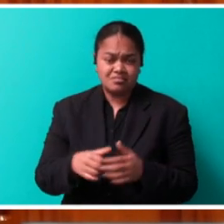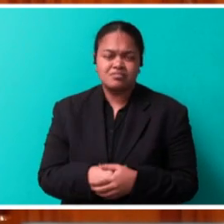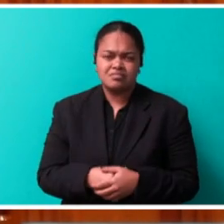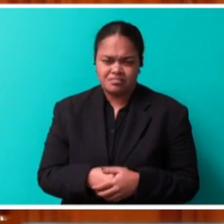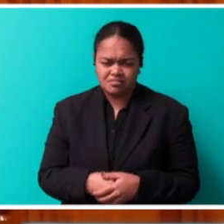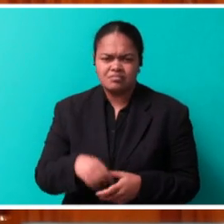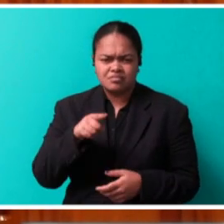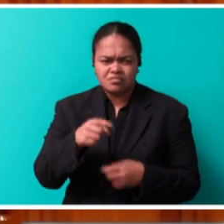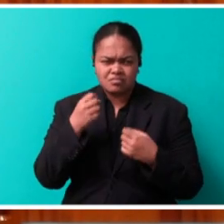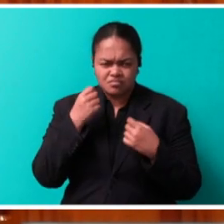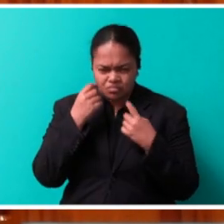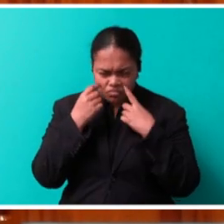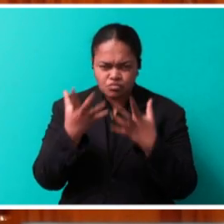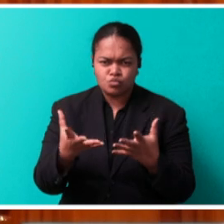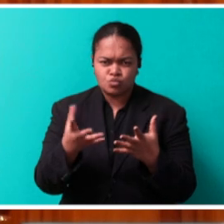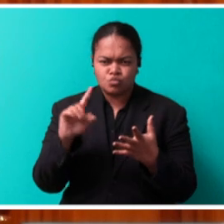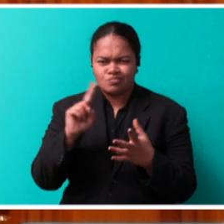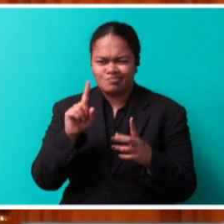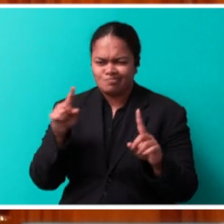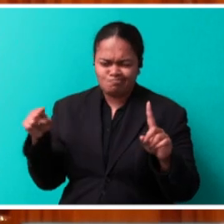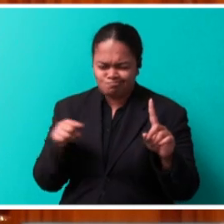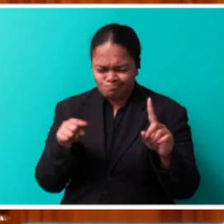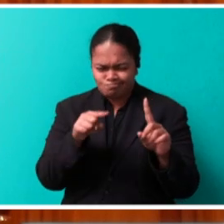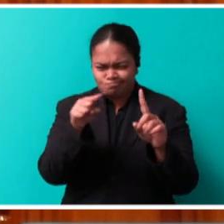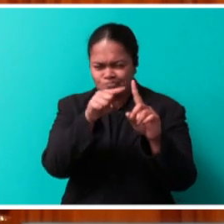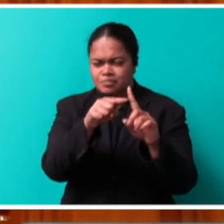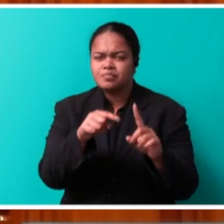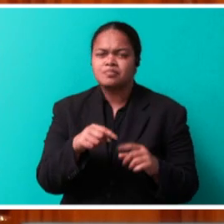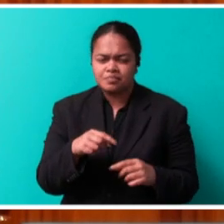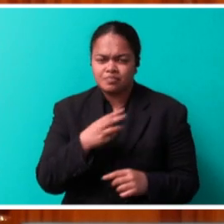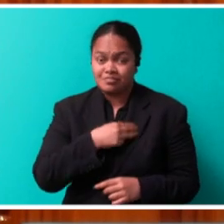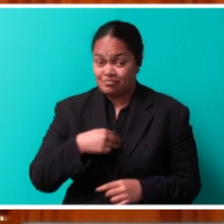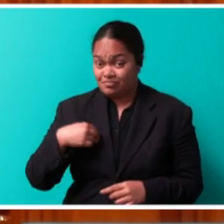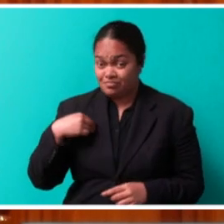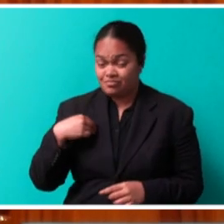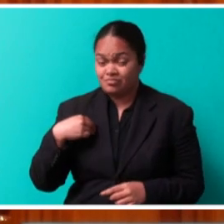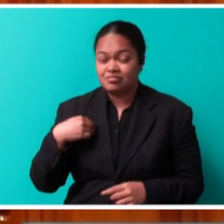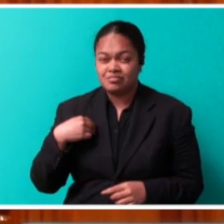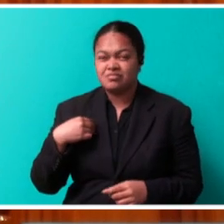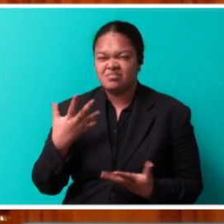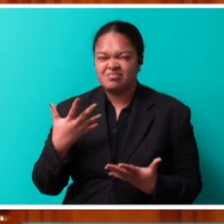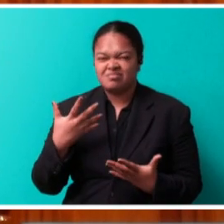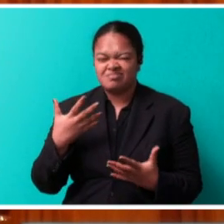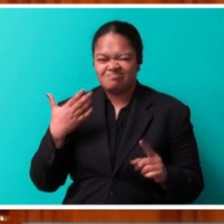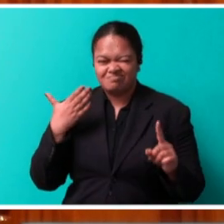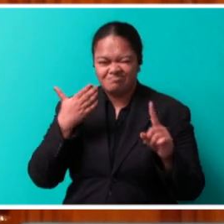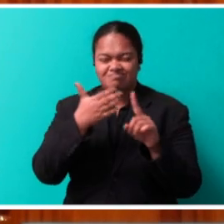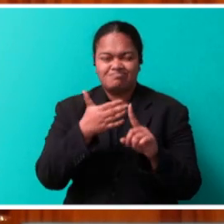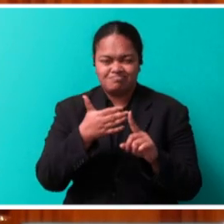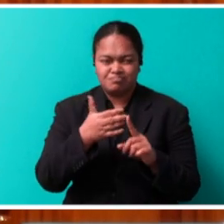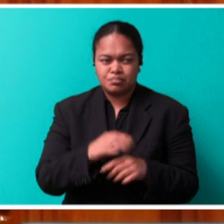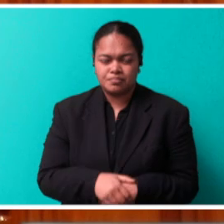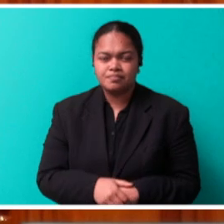the strategic roadmap the Ministry is developing to ensure its long-term viability and contribution to our